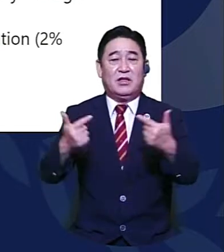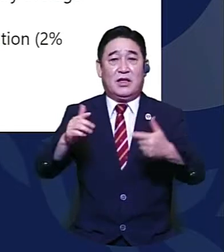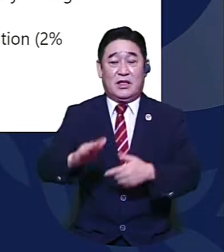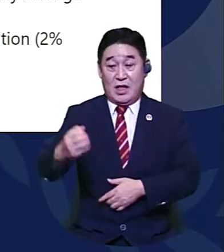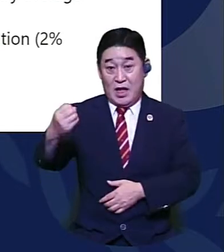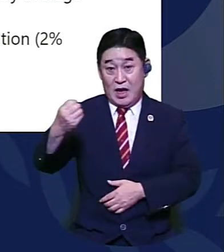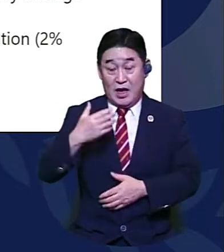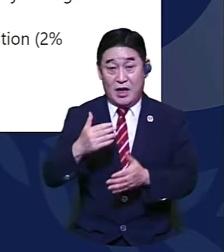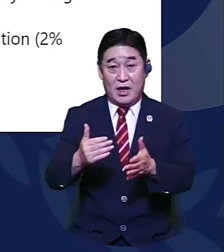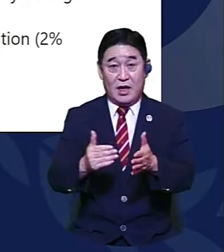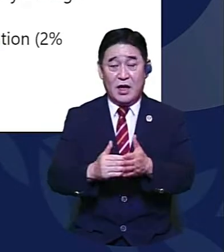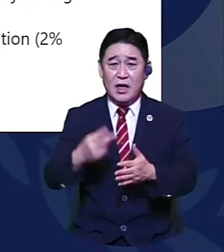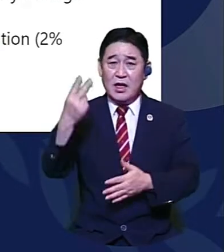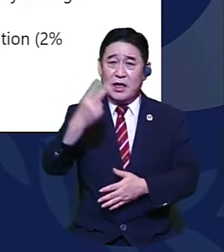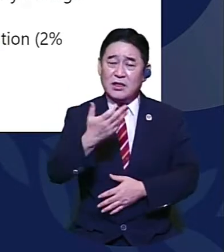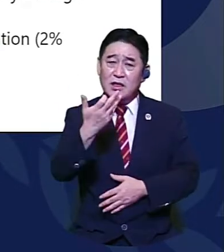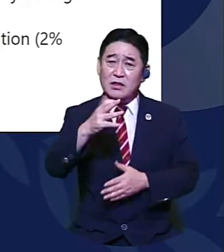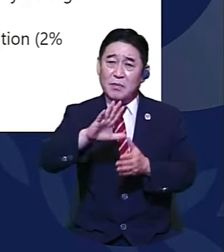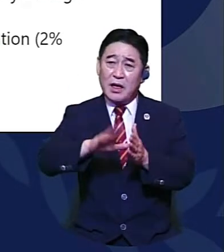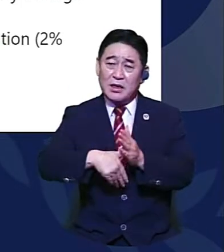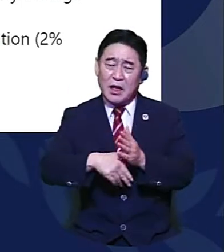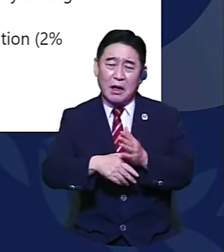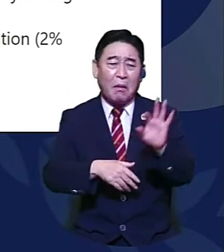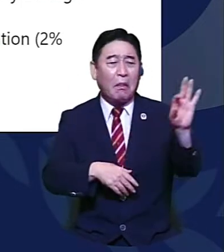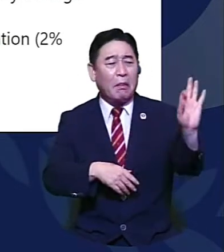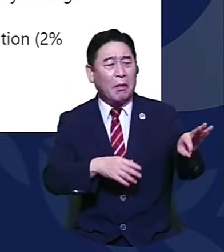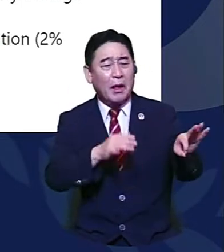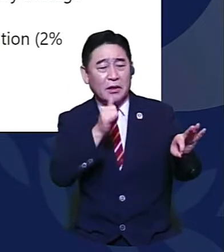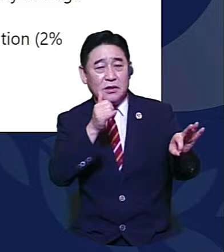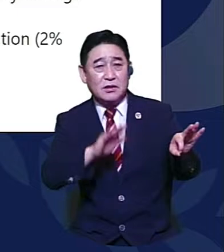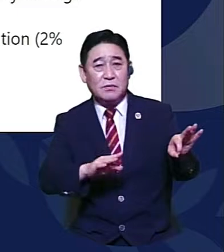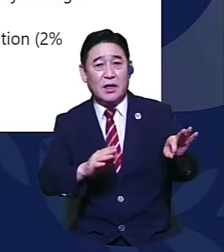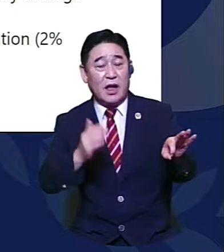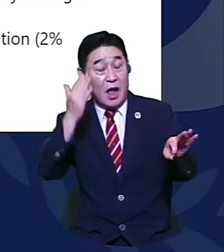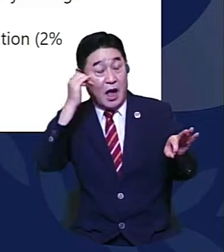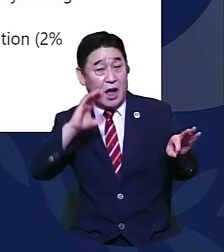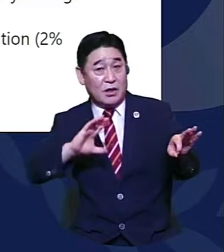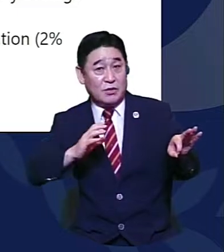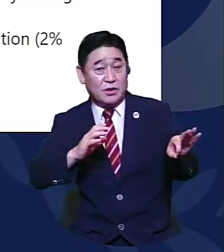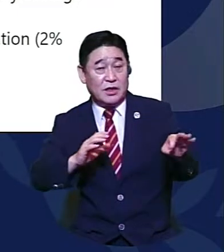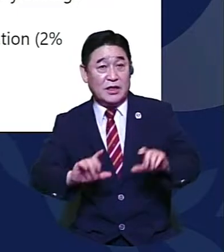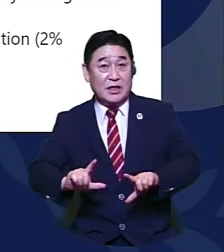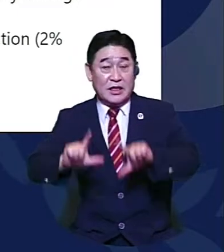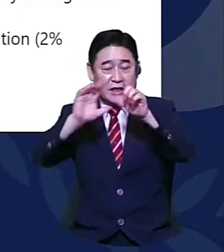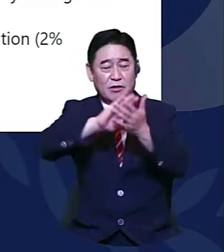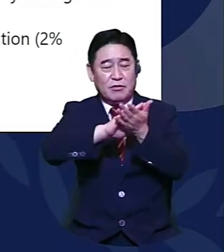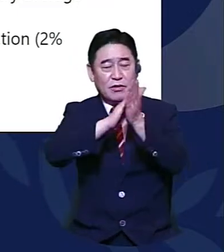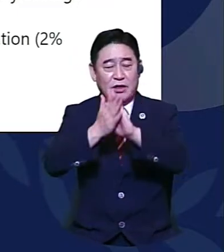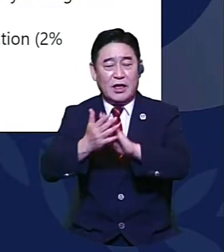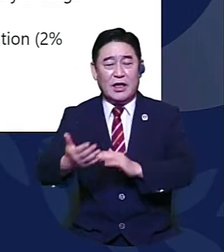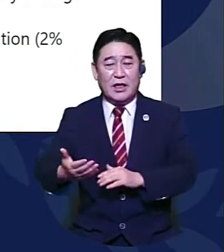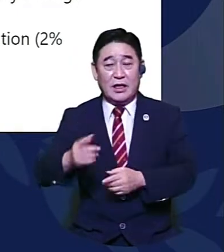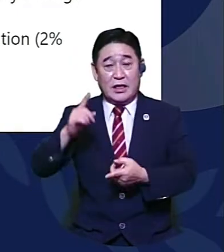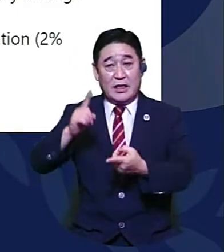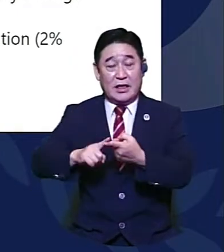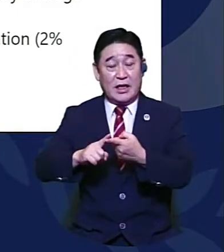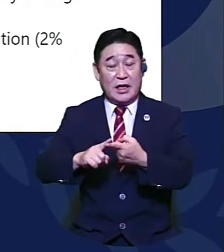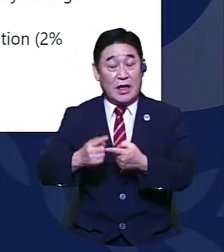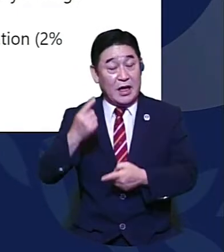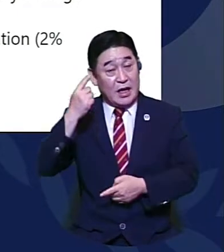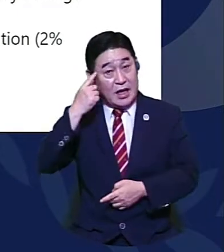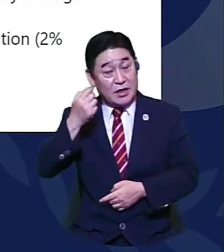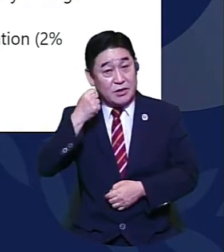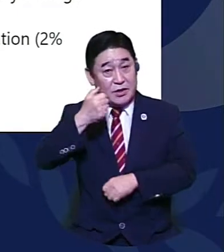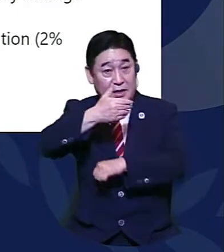relatively small, but Korea's climate finance did have a larger share on adaptation than